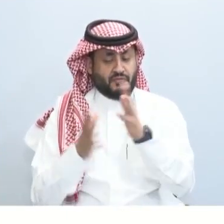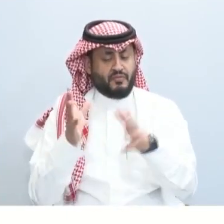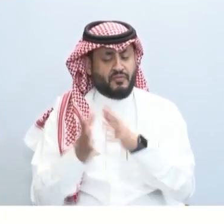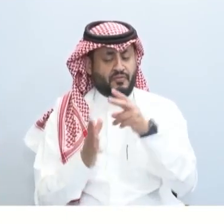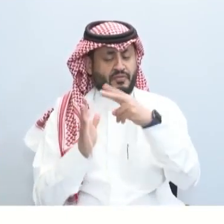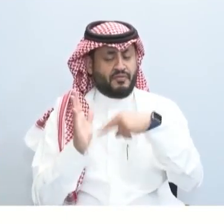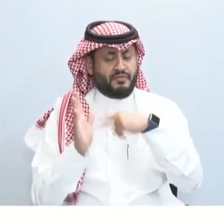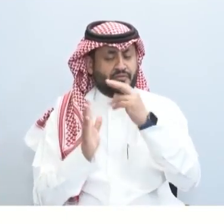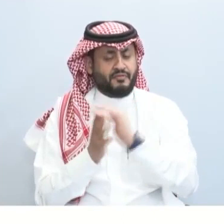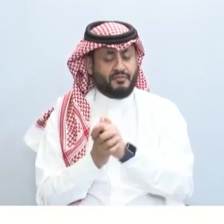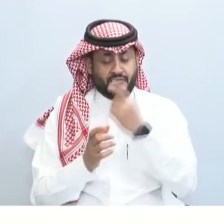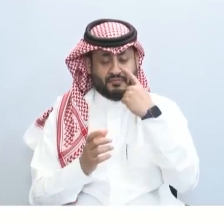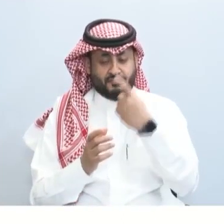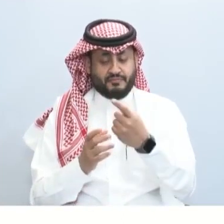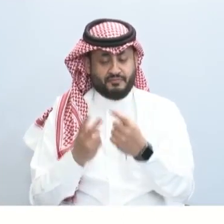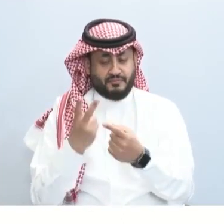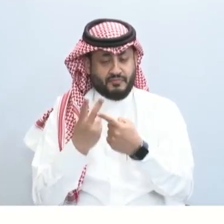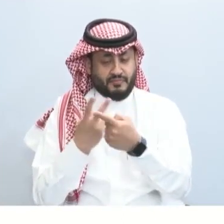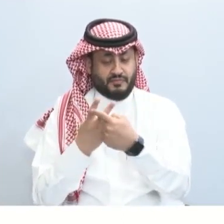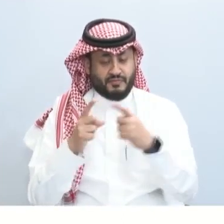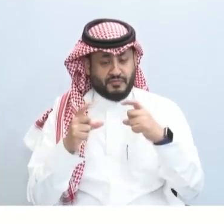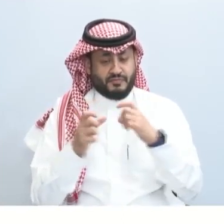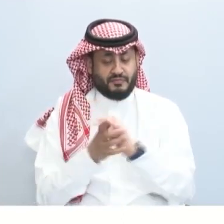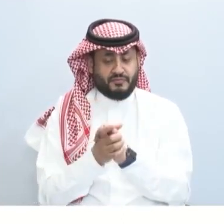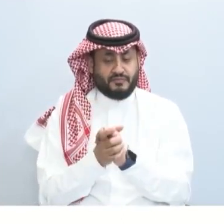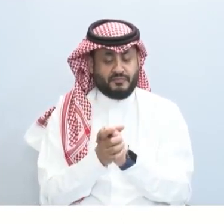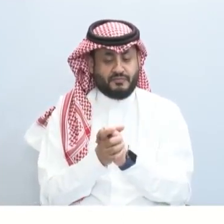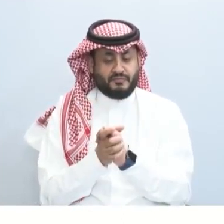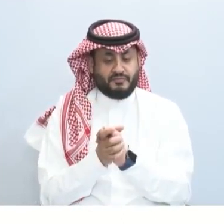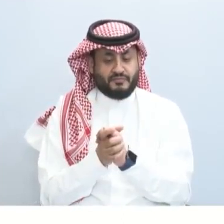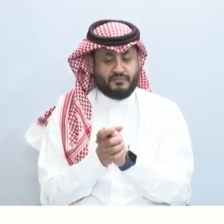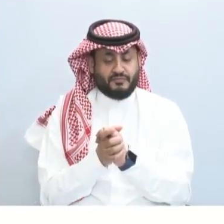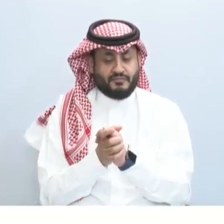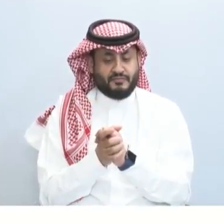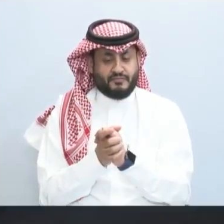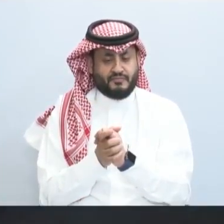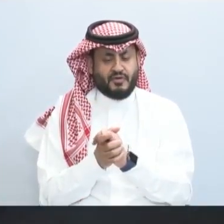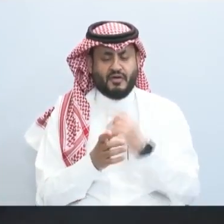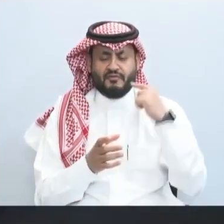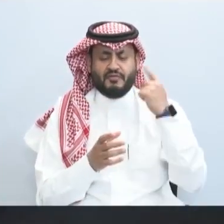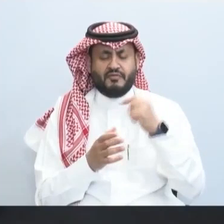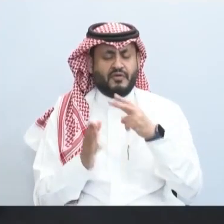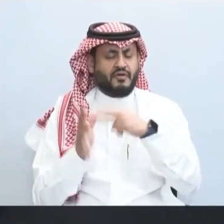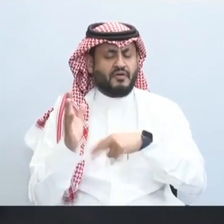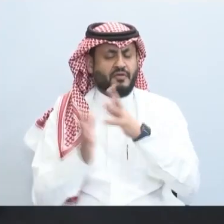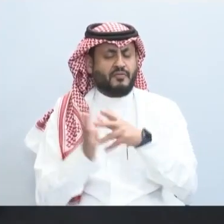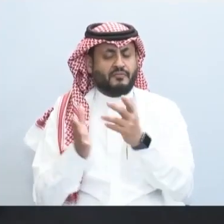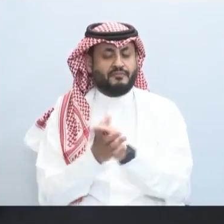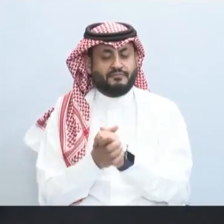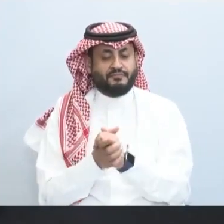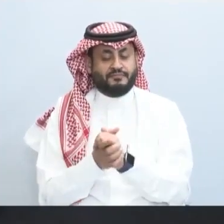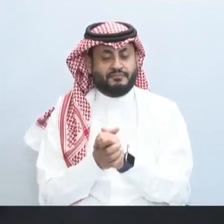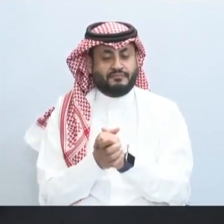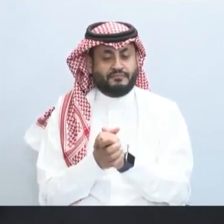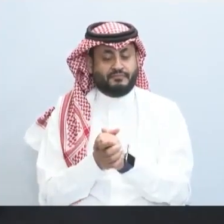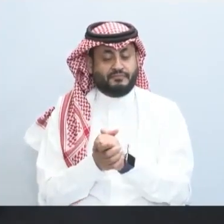So by looking at those two pictures, what do you think the text will be about?